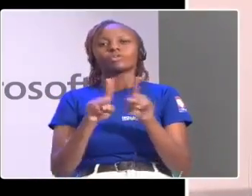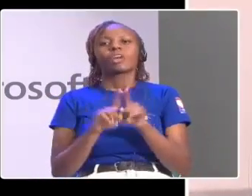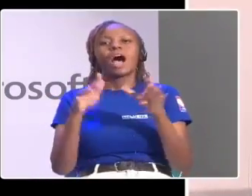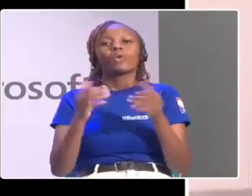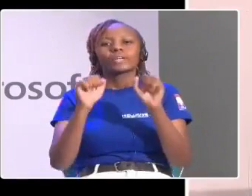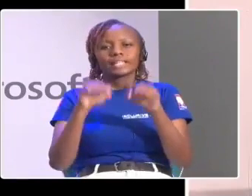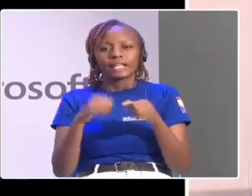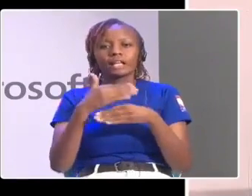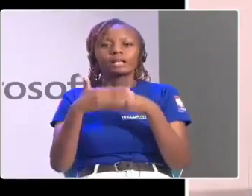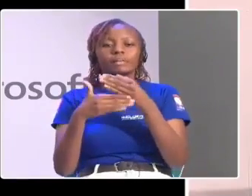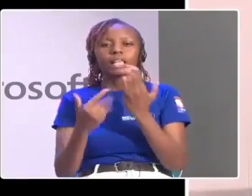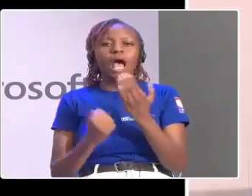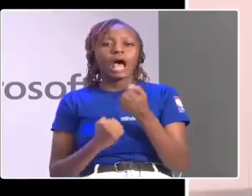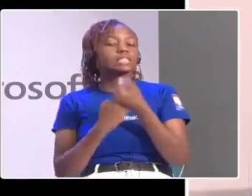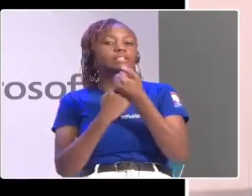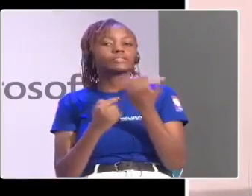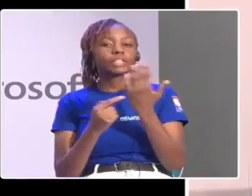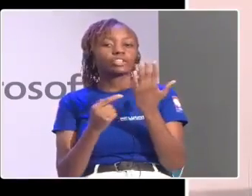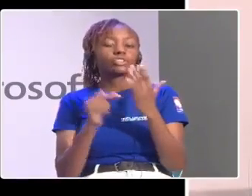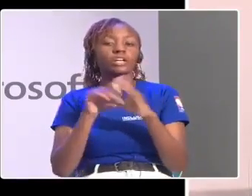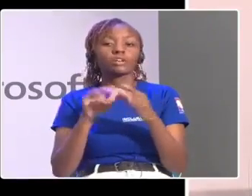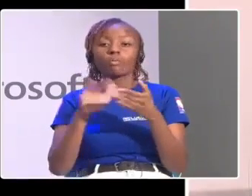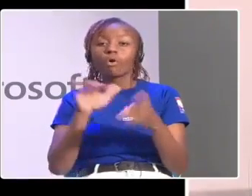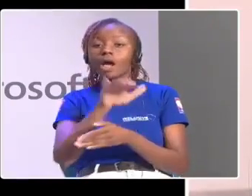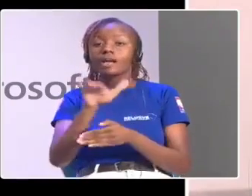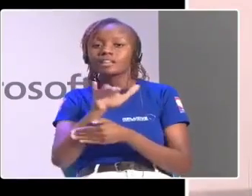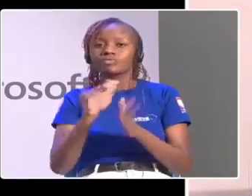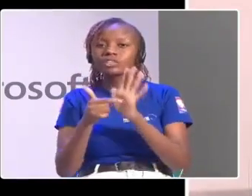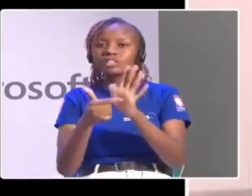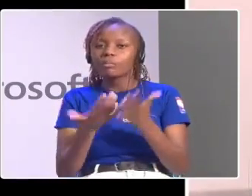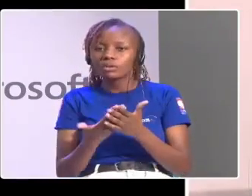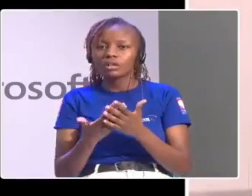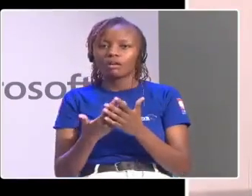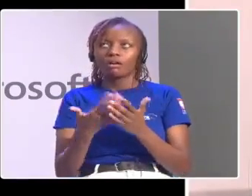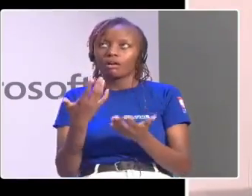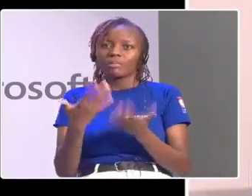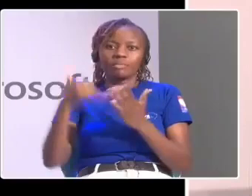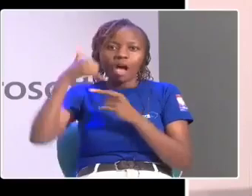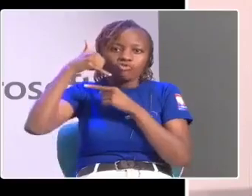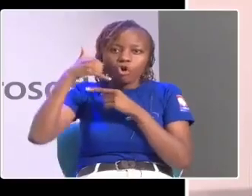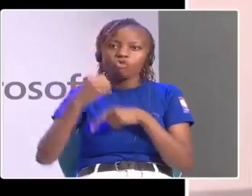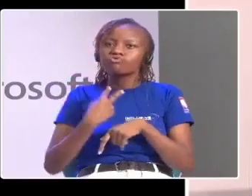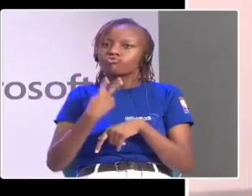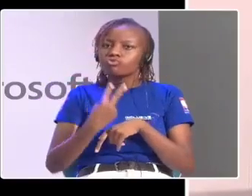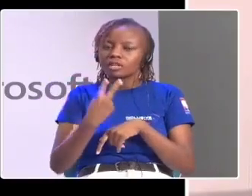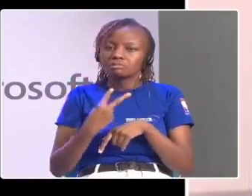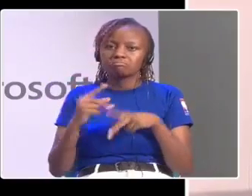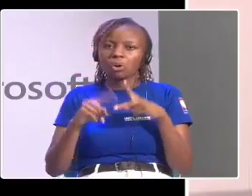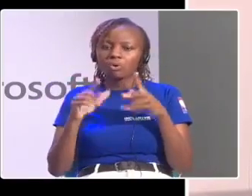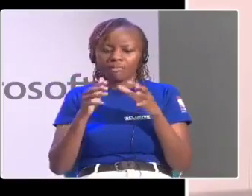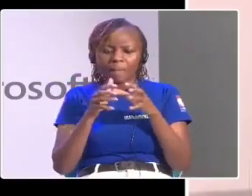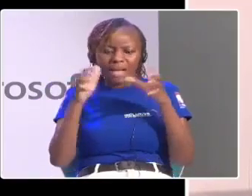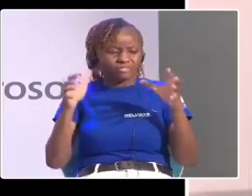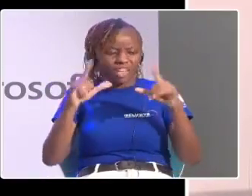assistive technologies into our platforms, like, for example, like TalkBack on Android, or like magnification